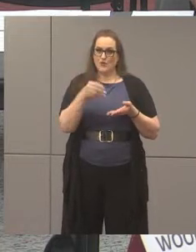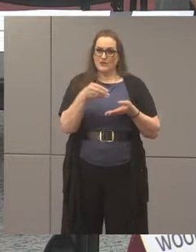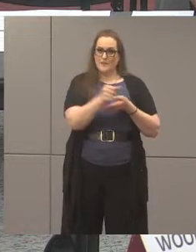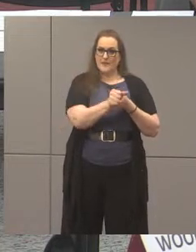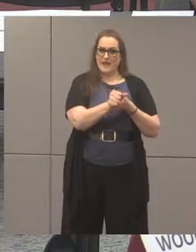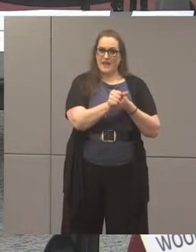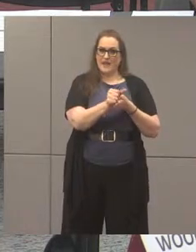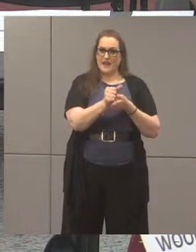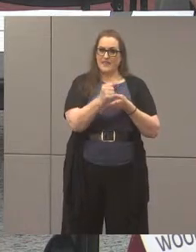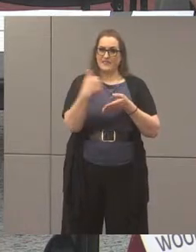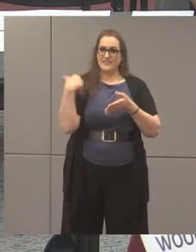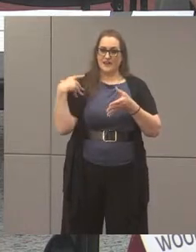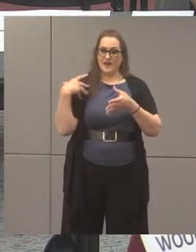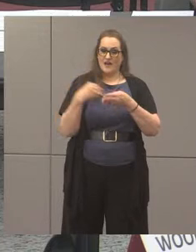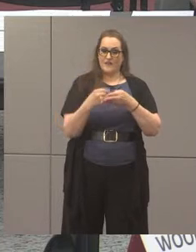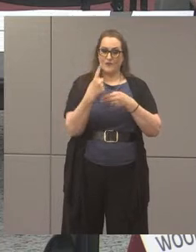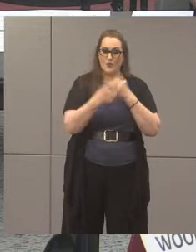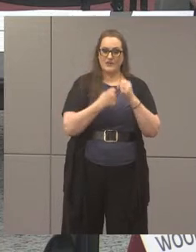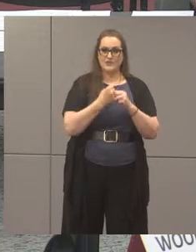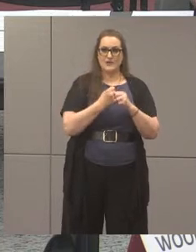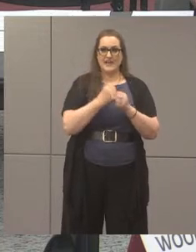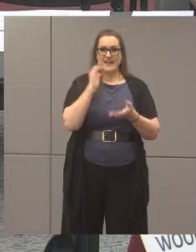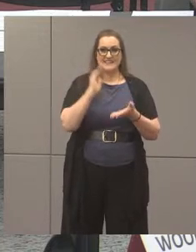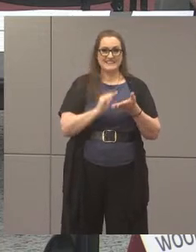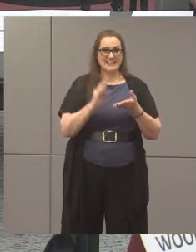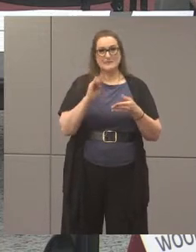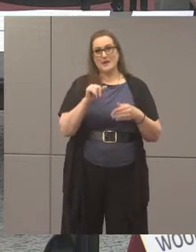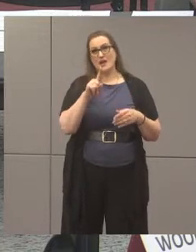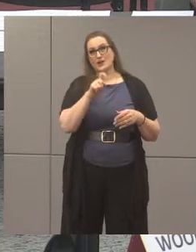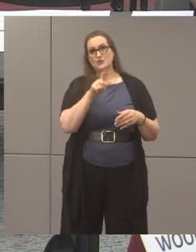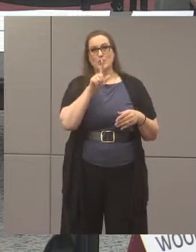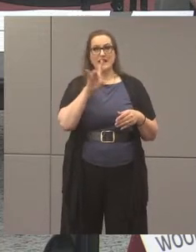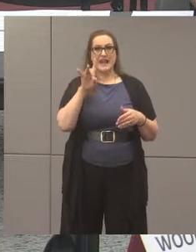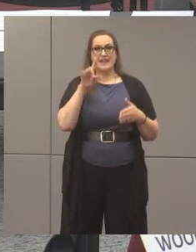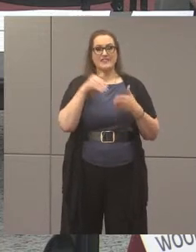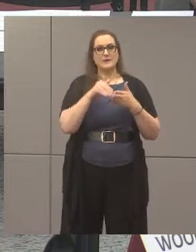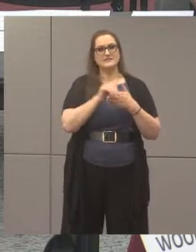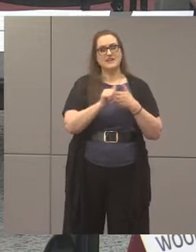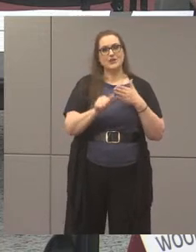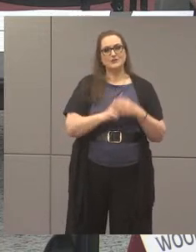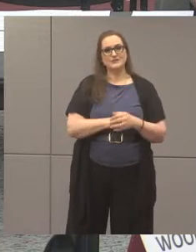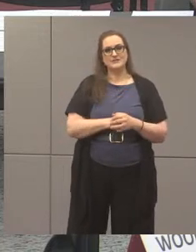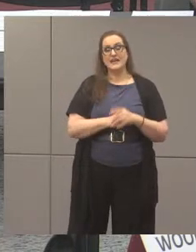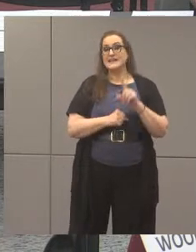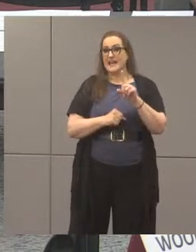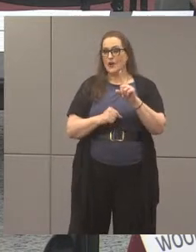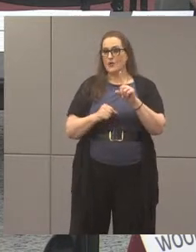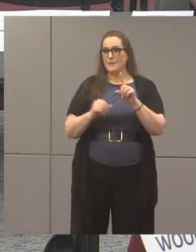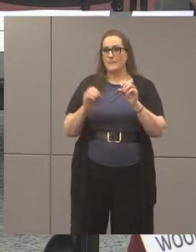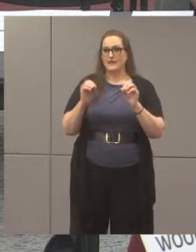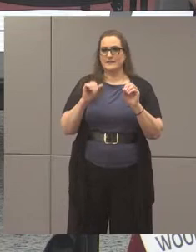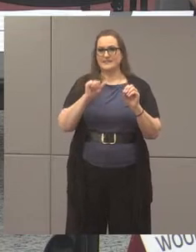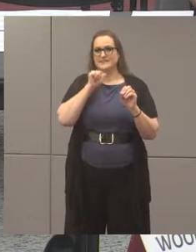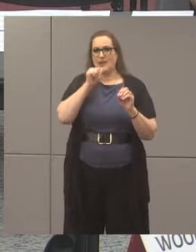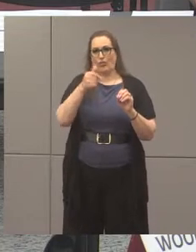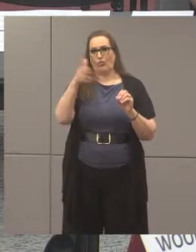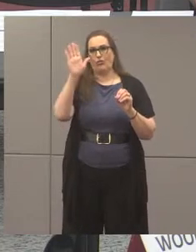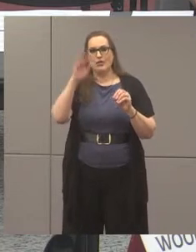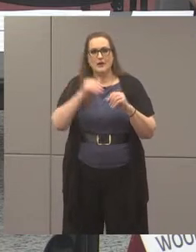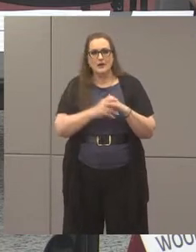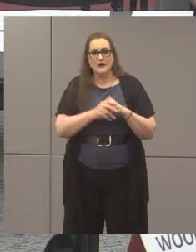the arrearage in 1 year. It's less by $128,000. Now, that's nothing to scoff at, and I